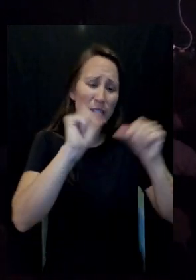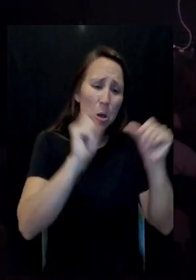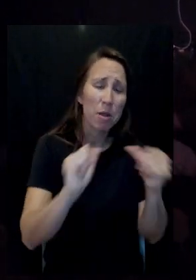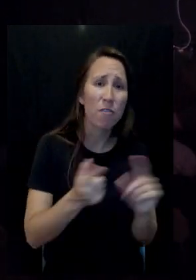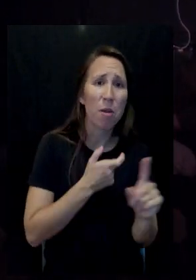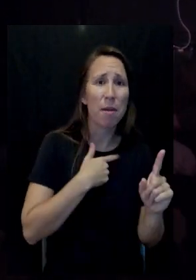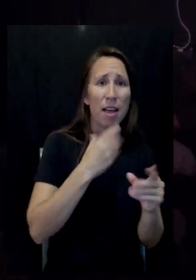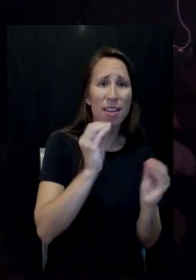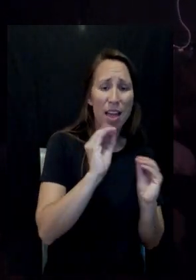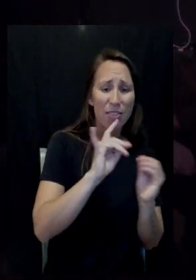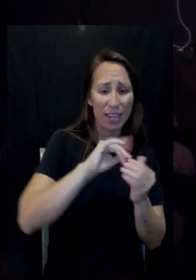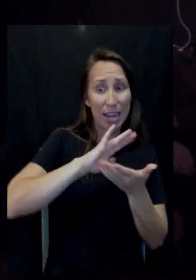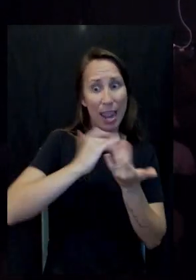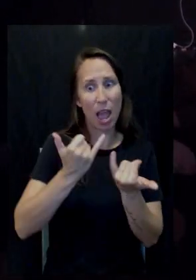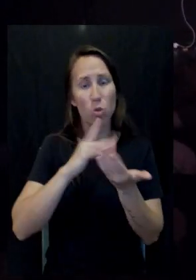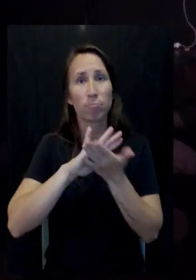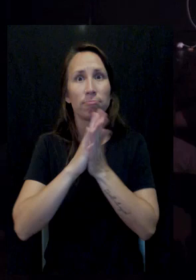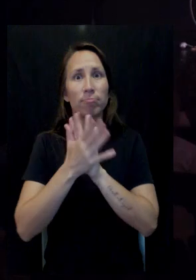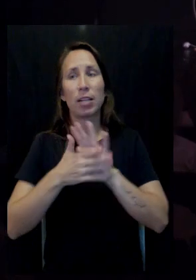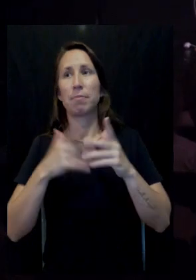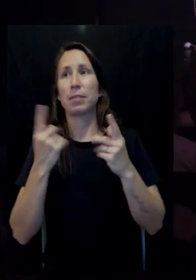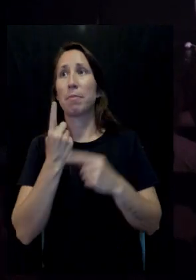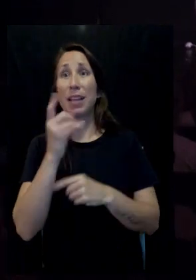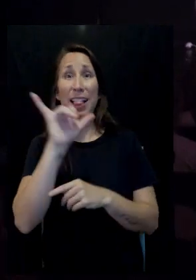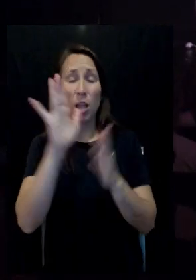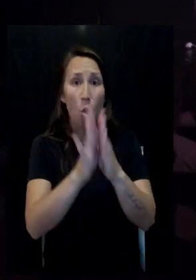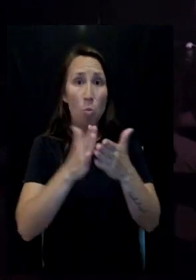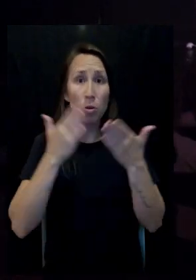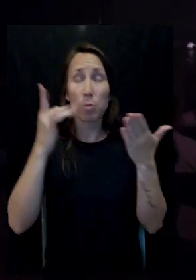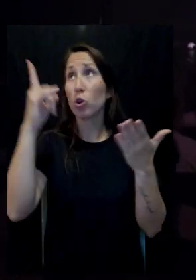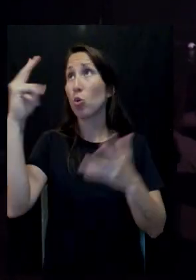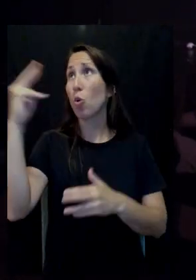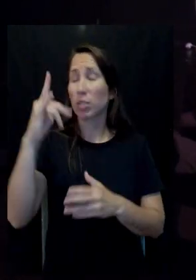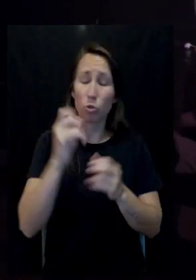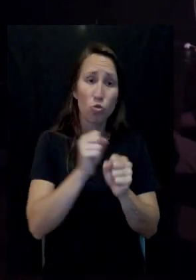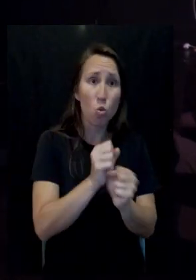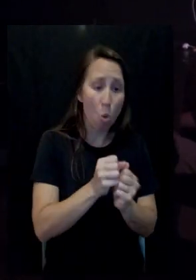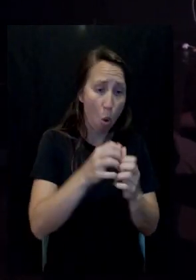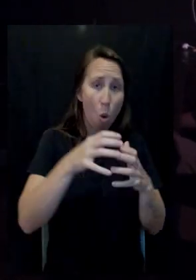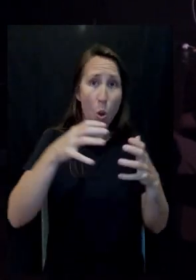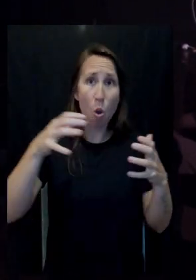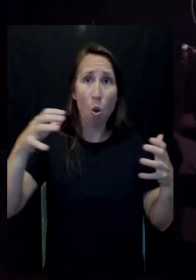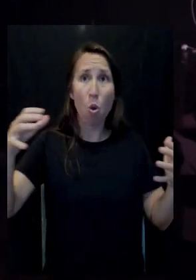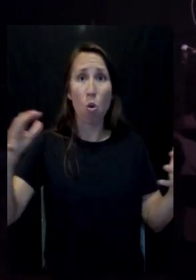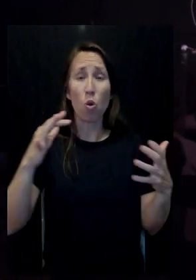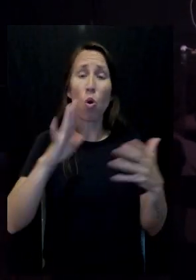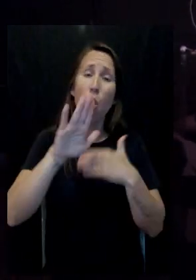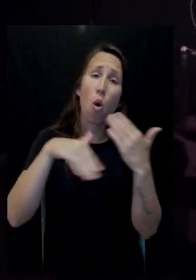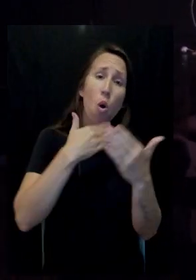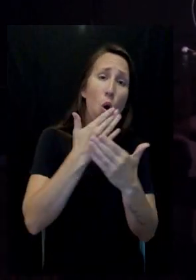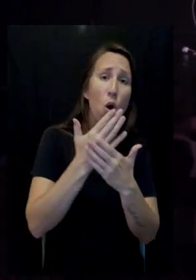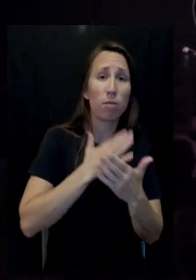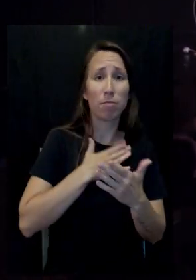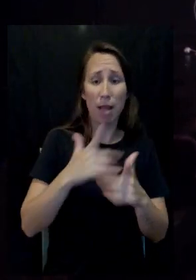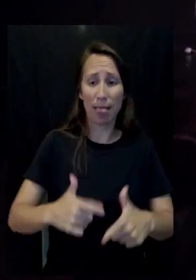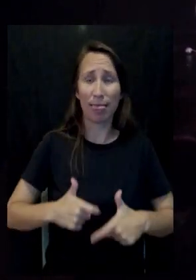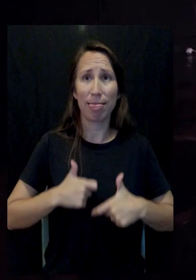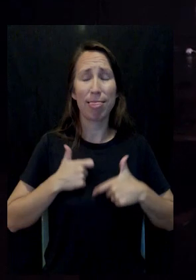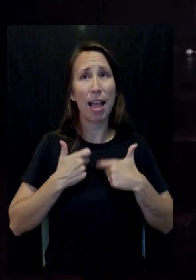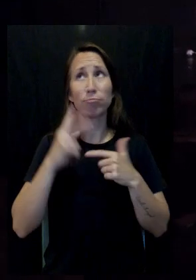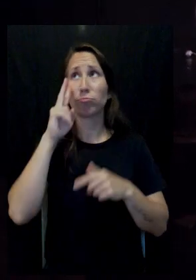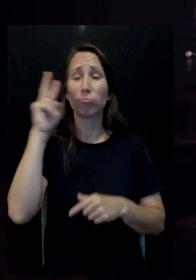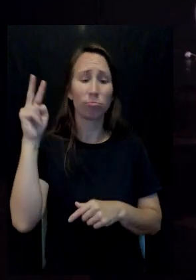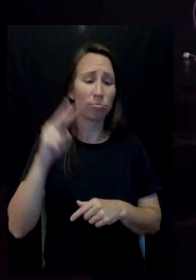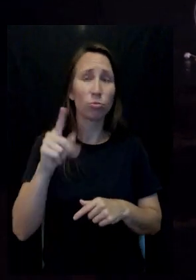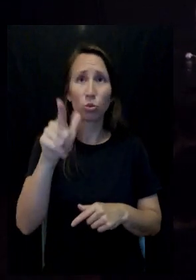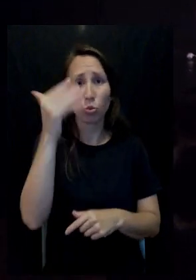How I was sculpted from nothing into something like an open book. You watched me grow from conception to birth. All the stages of my life